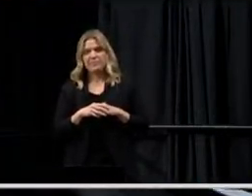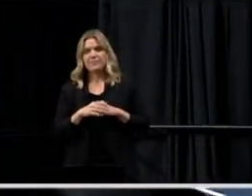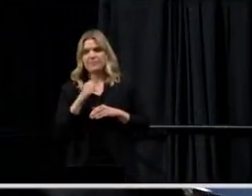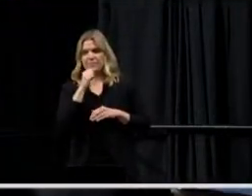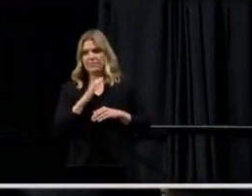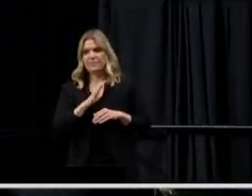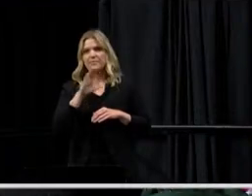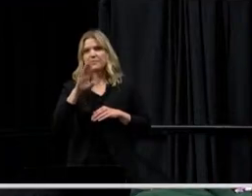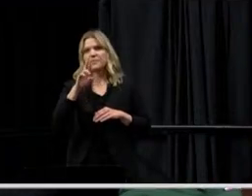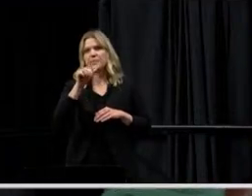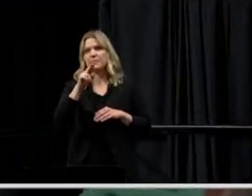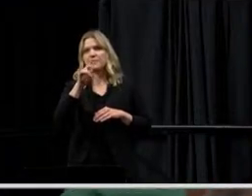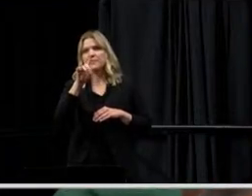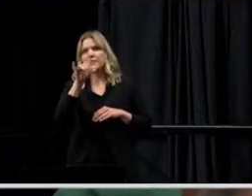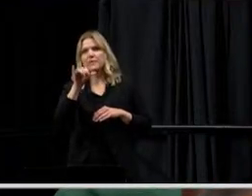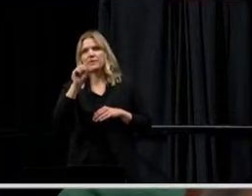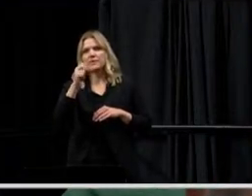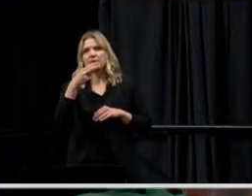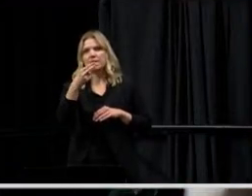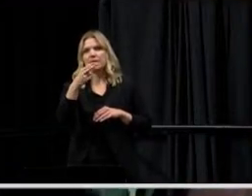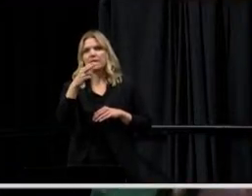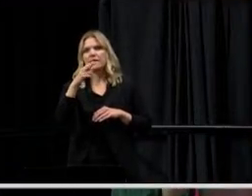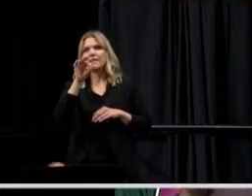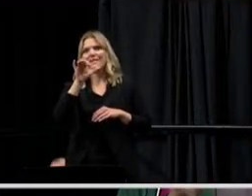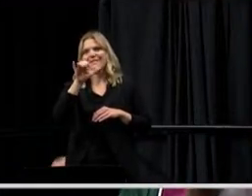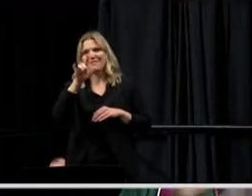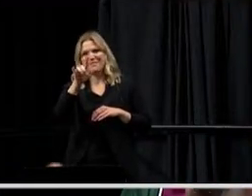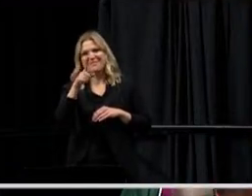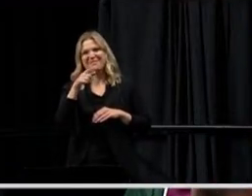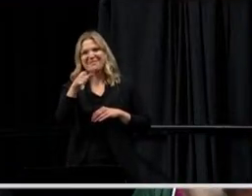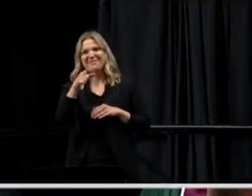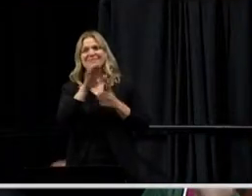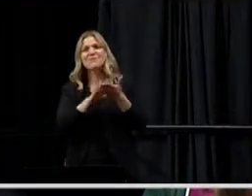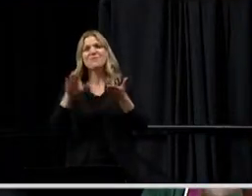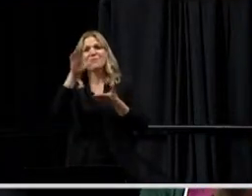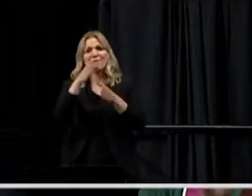Mrs. Brandy Ashford, College and Career Coach.